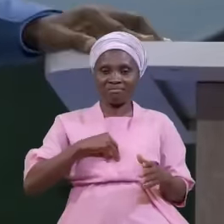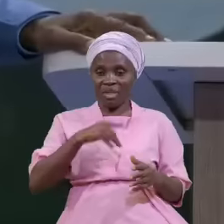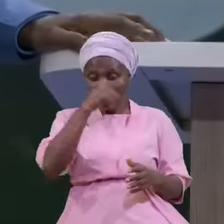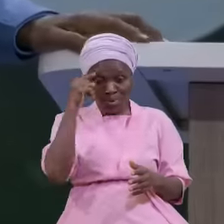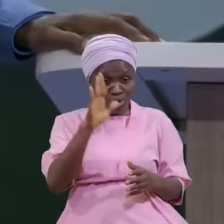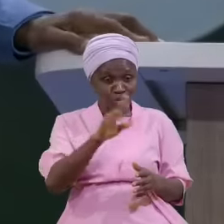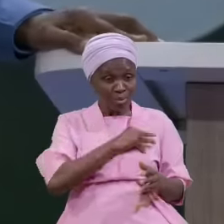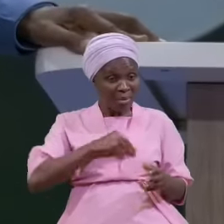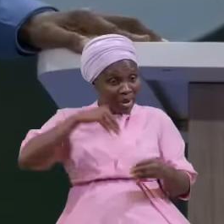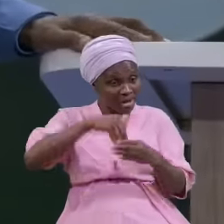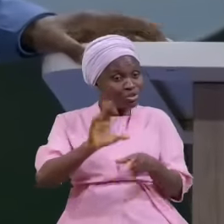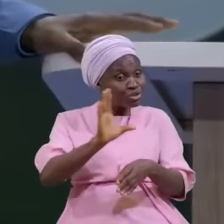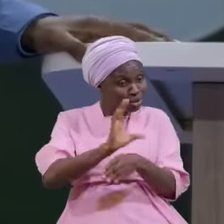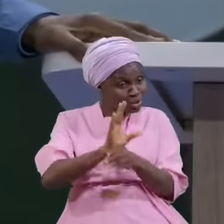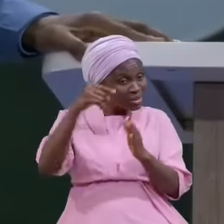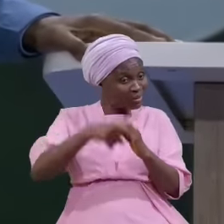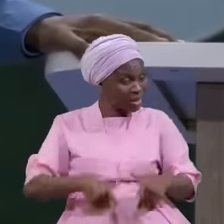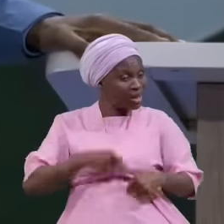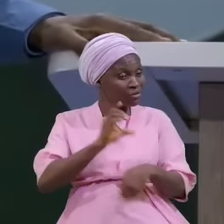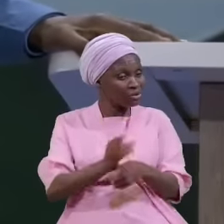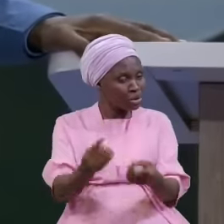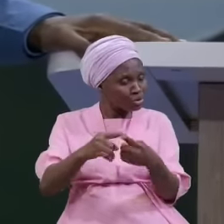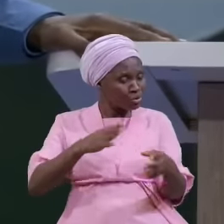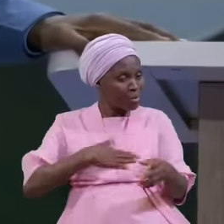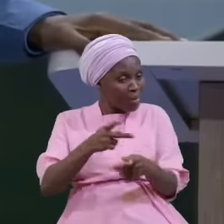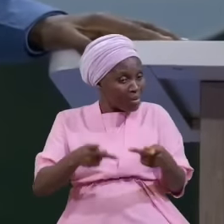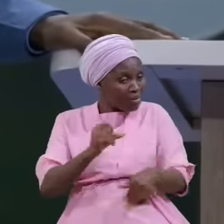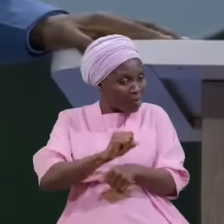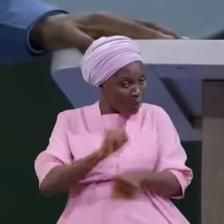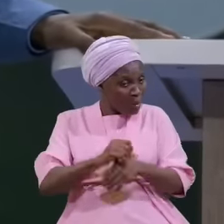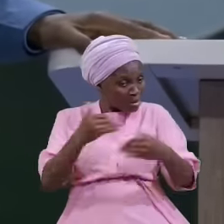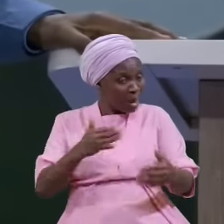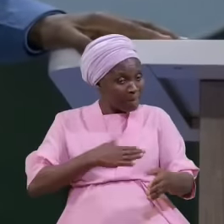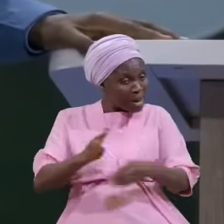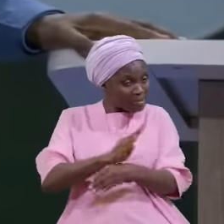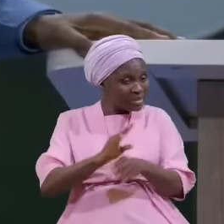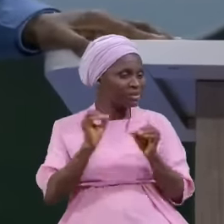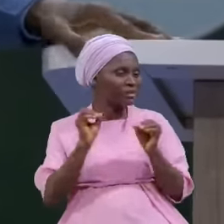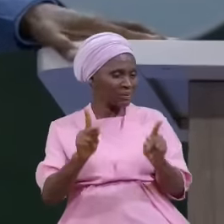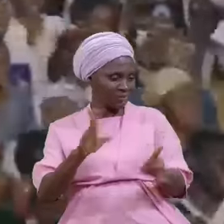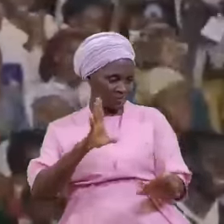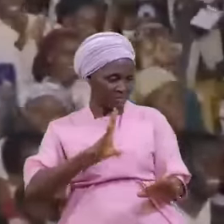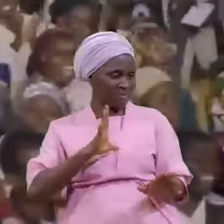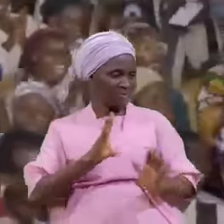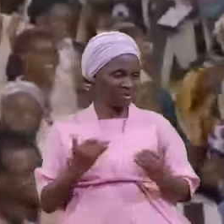my place of work, and now everything is fine." Glory!